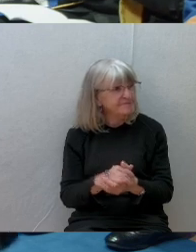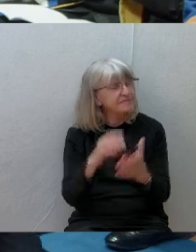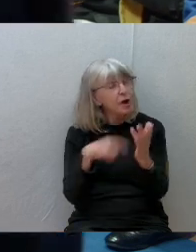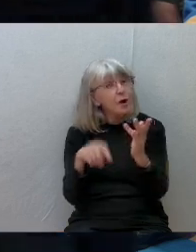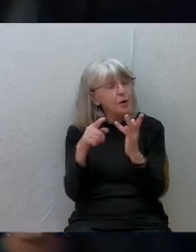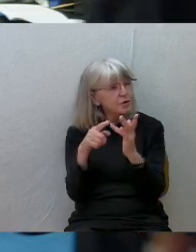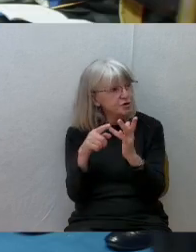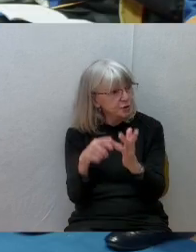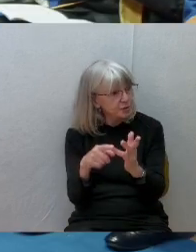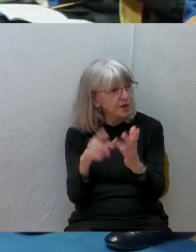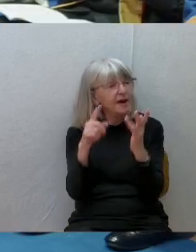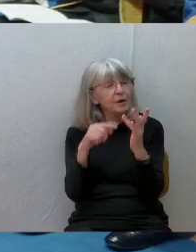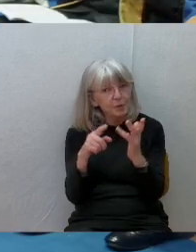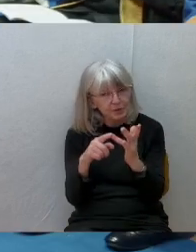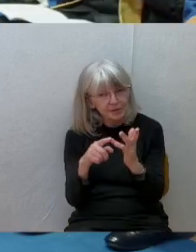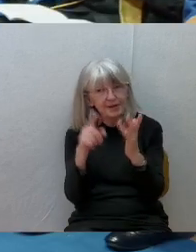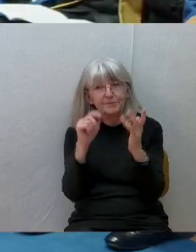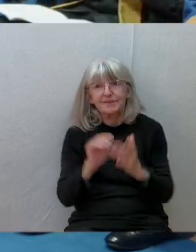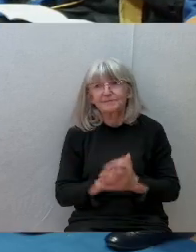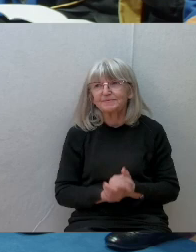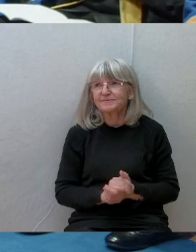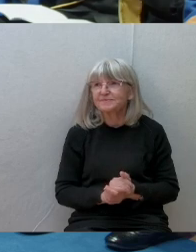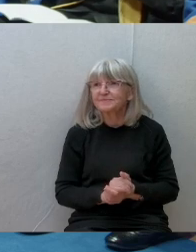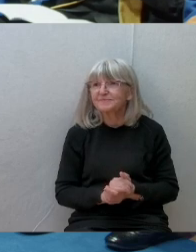Odunayo Uluwafemi.